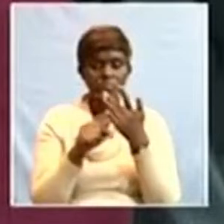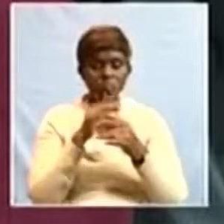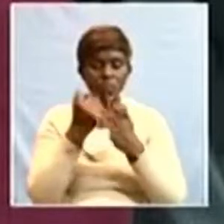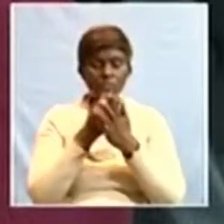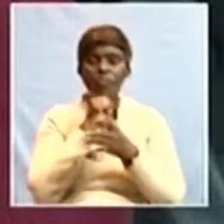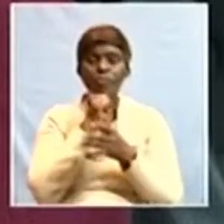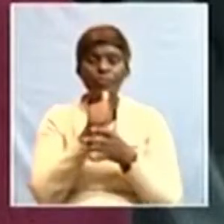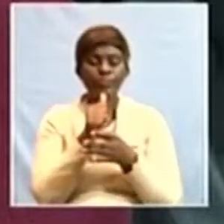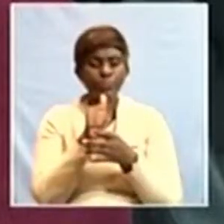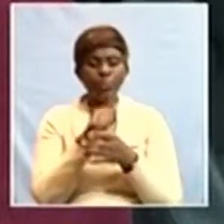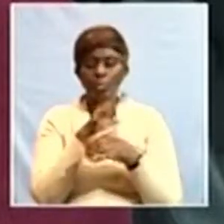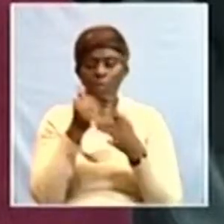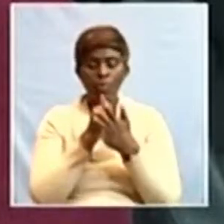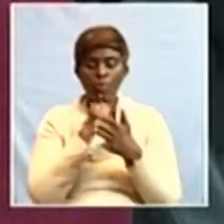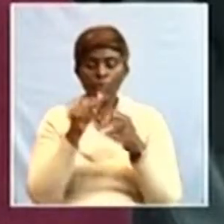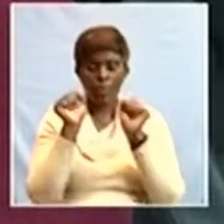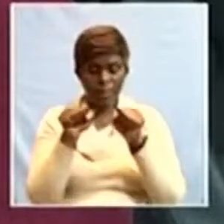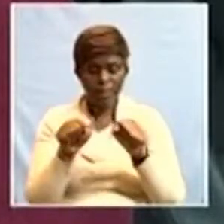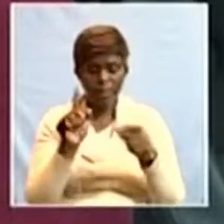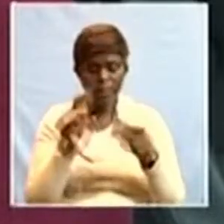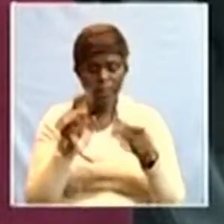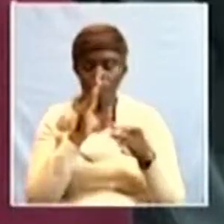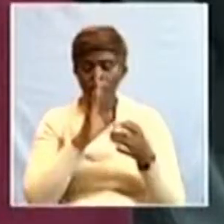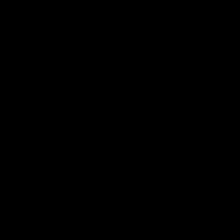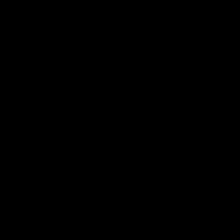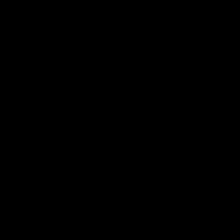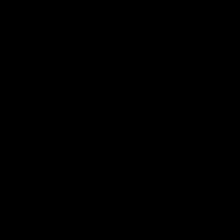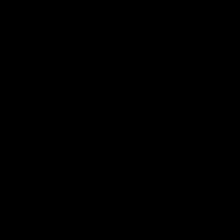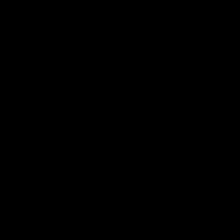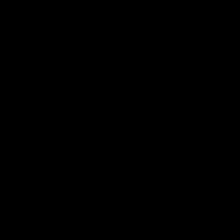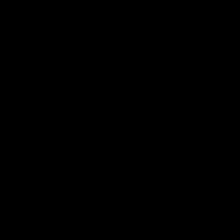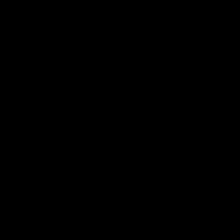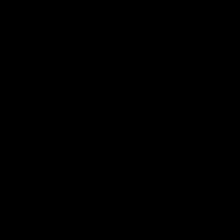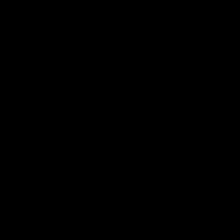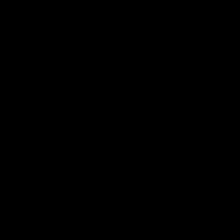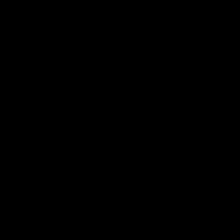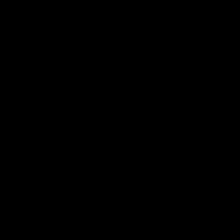not eligible to be placed on.